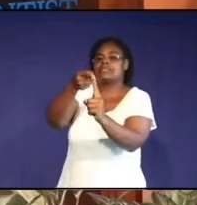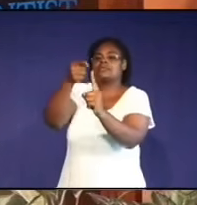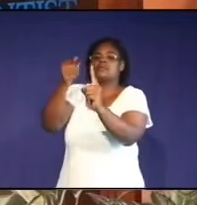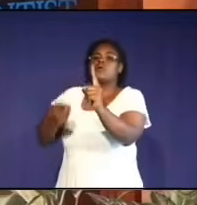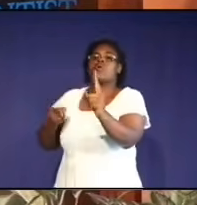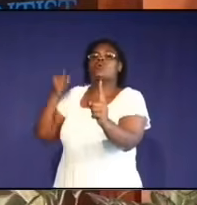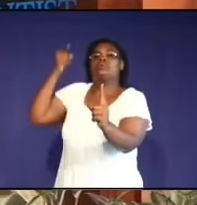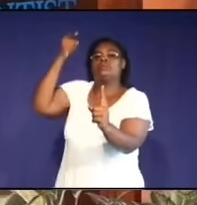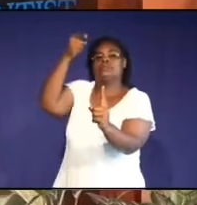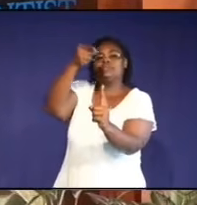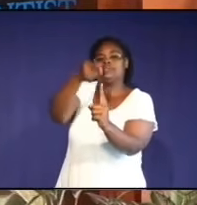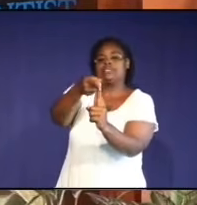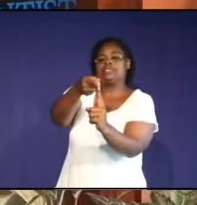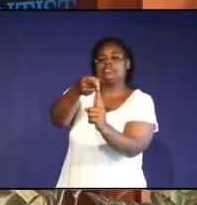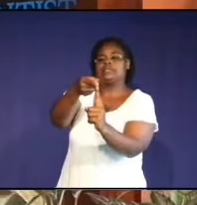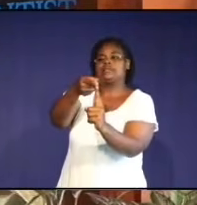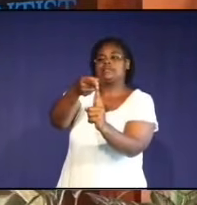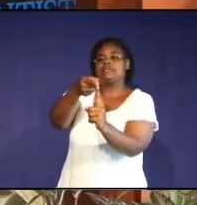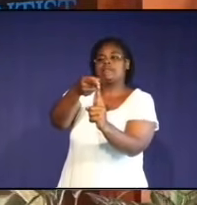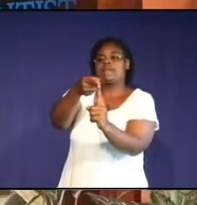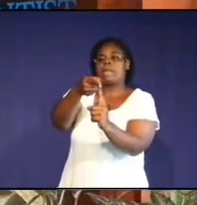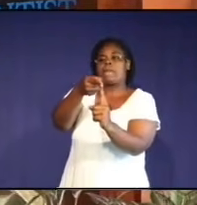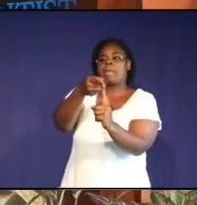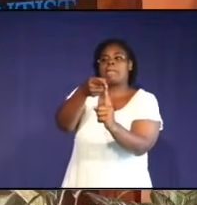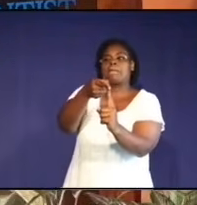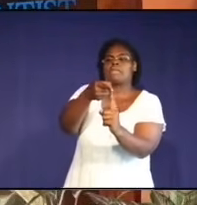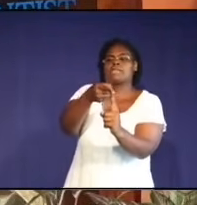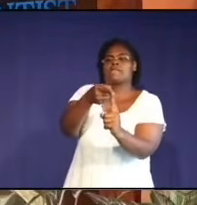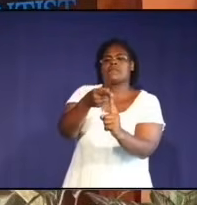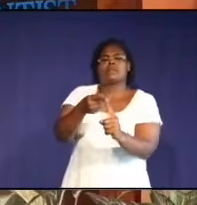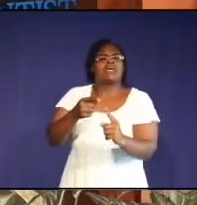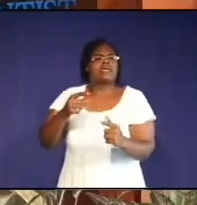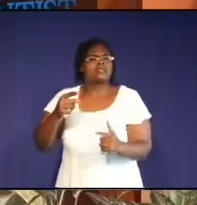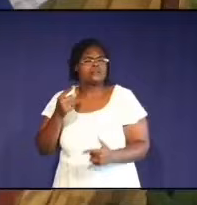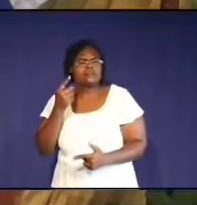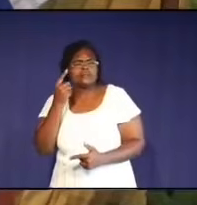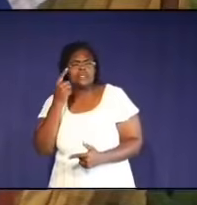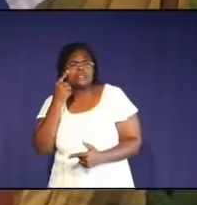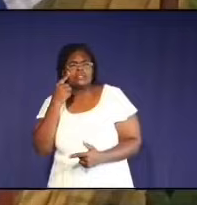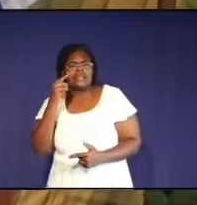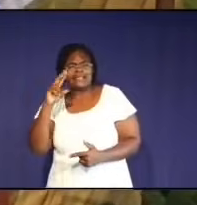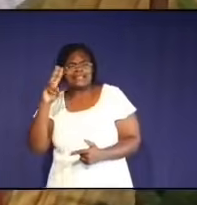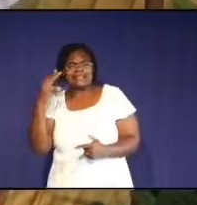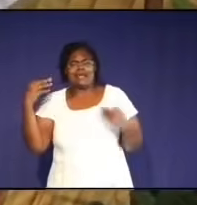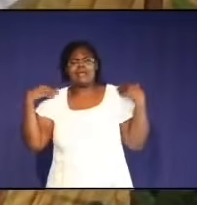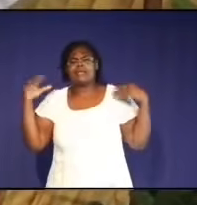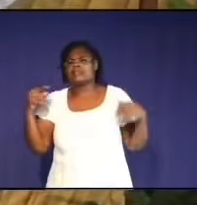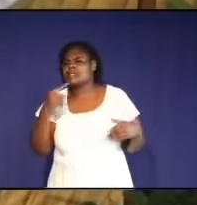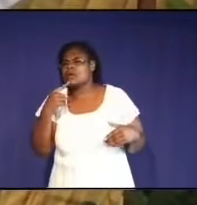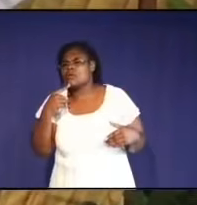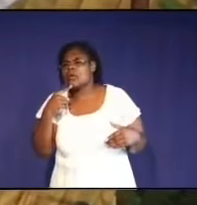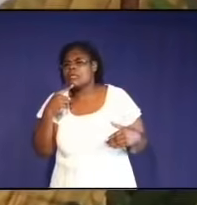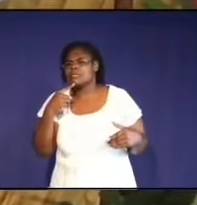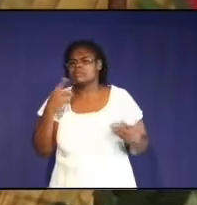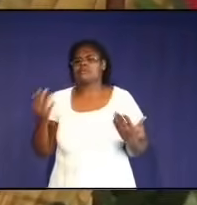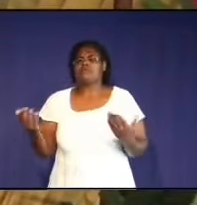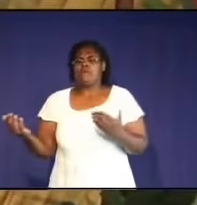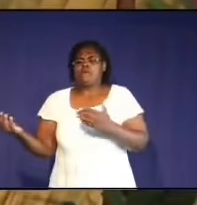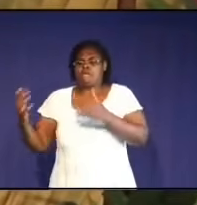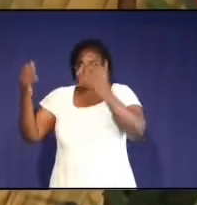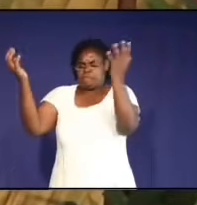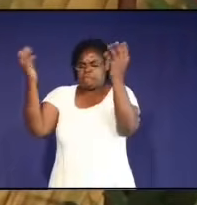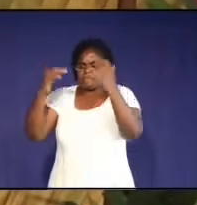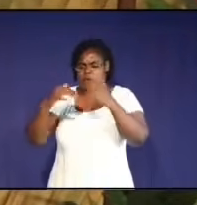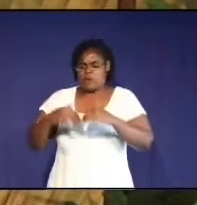Until I saw a second angel saying, Babylon is fallen, religious confusion